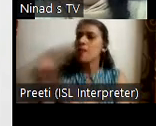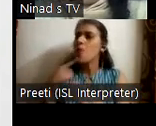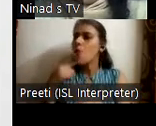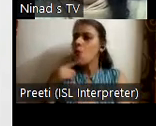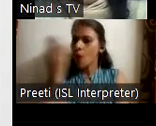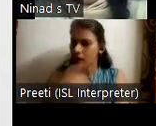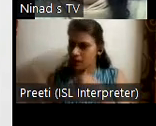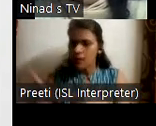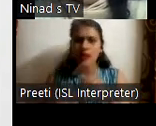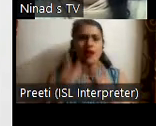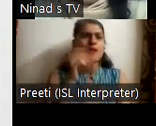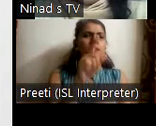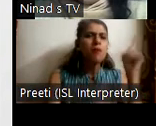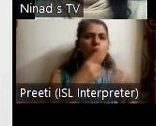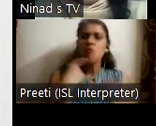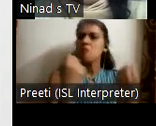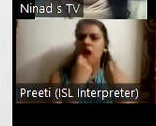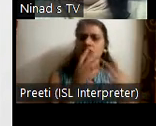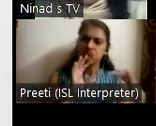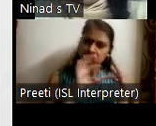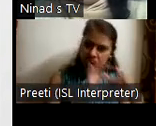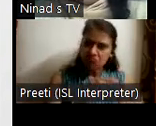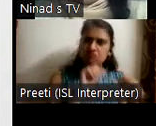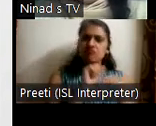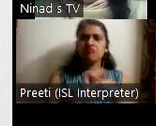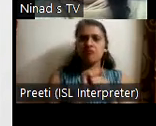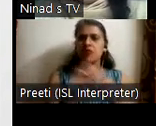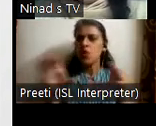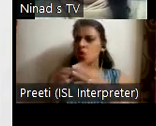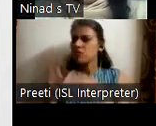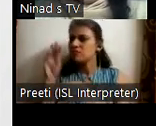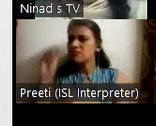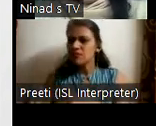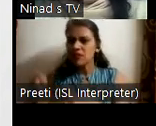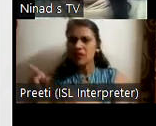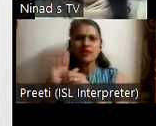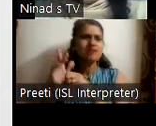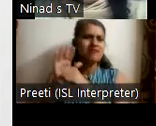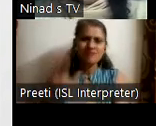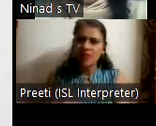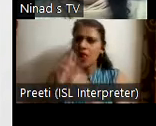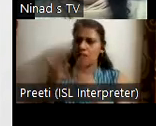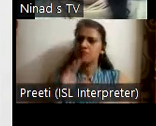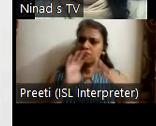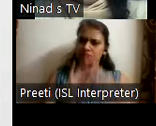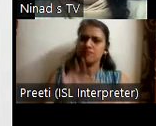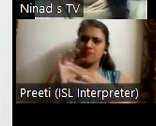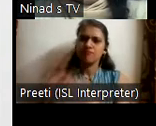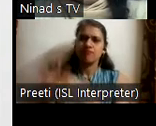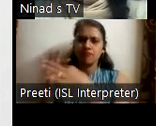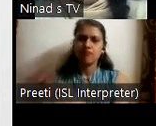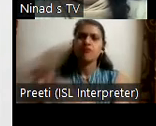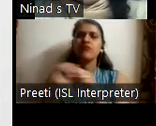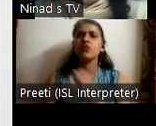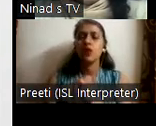disabilities. There's a need to work with people who are at margins. So, so it's very, very essential for all of us